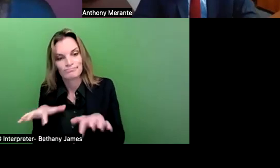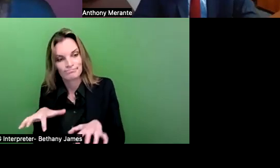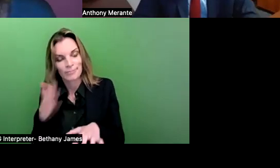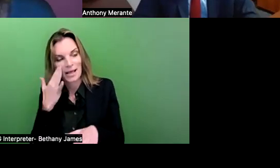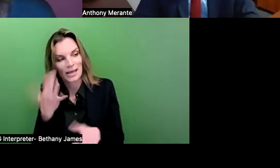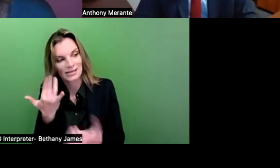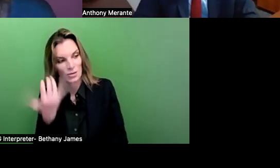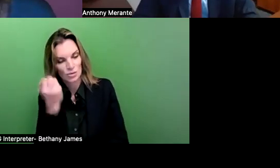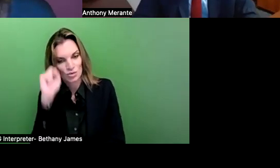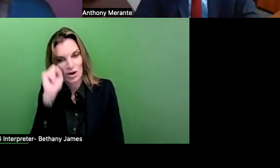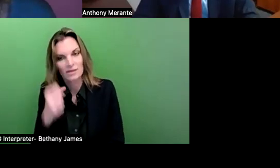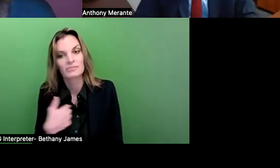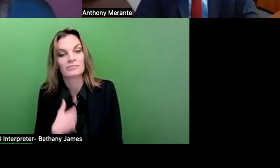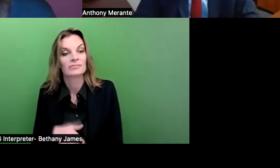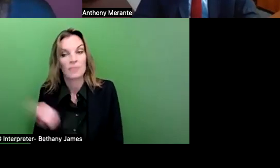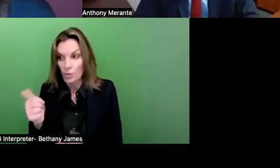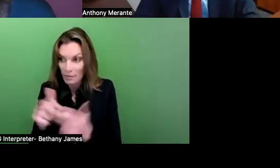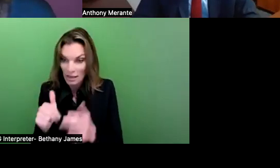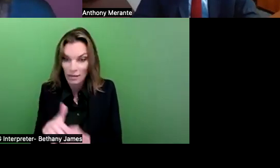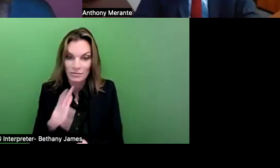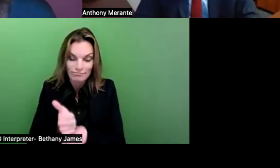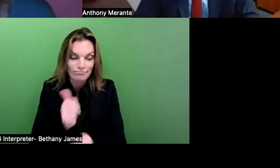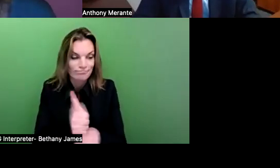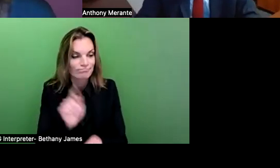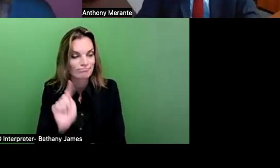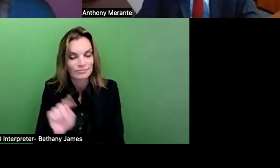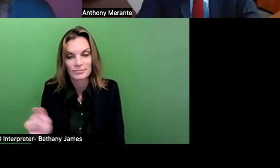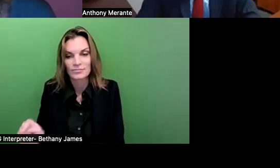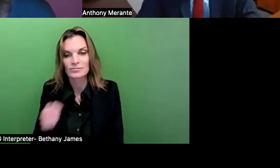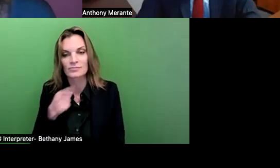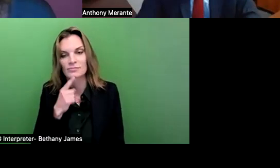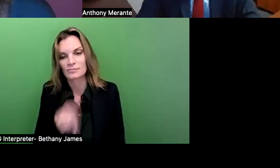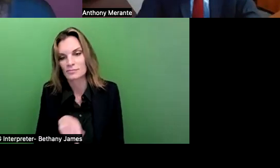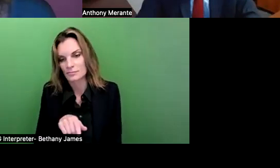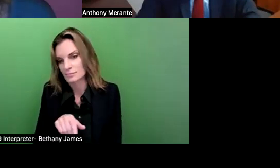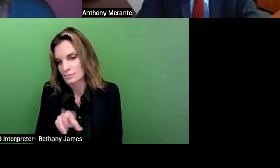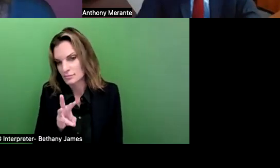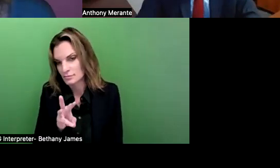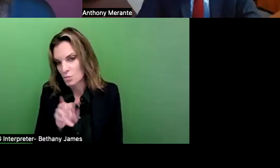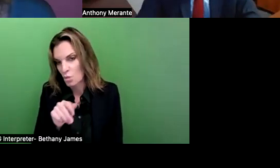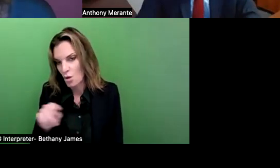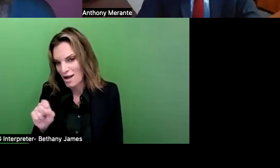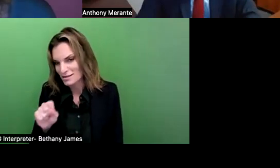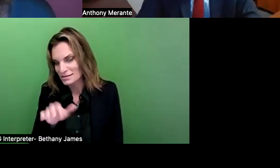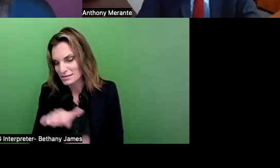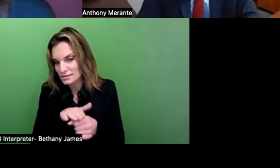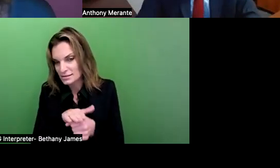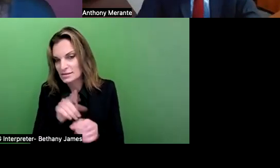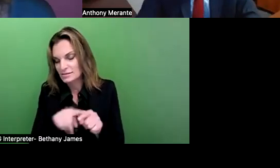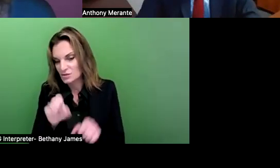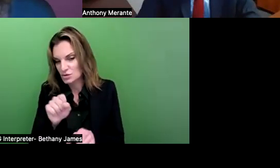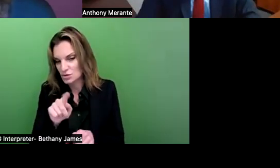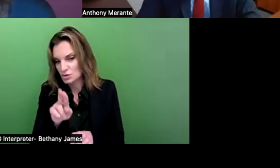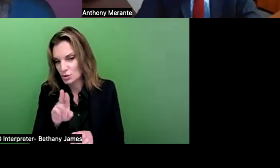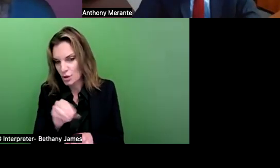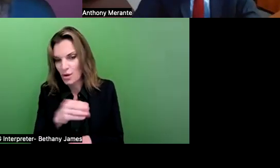been built. Another 3 studios that are being built. And of course, Leek and Watts and the studios that we built there, along with a new